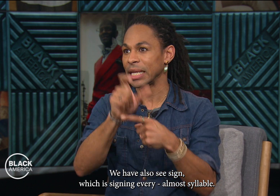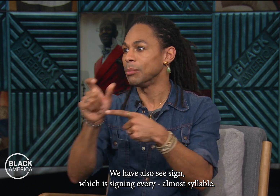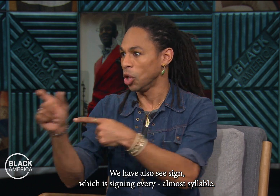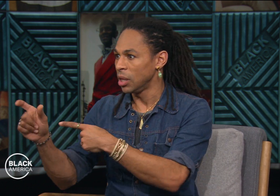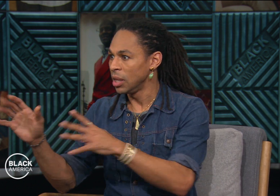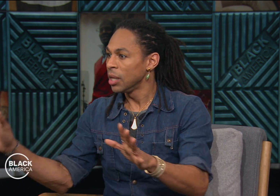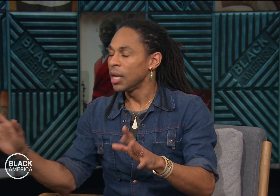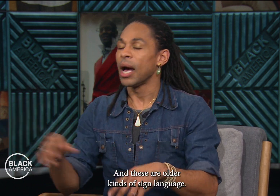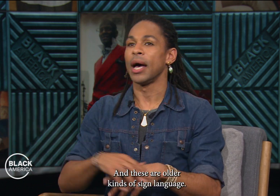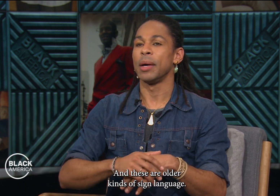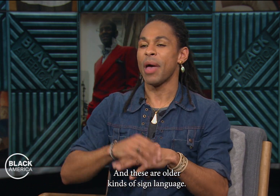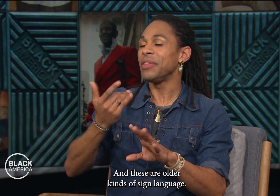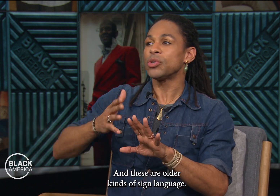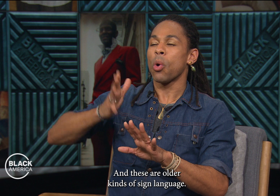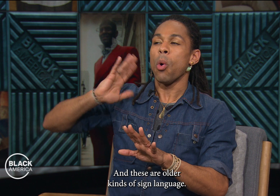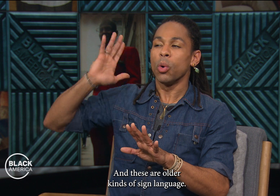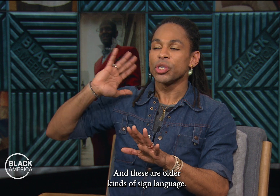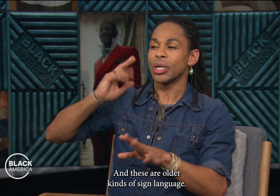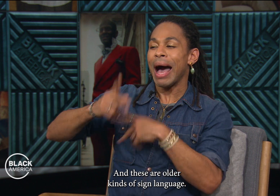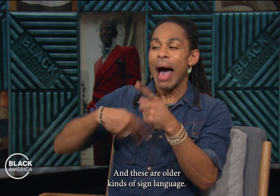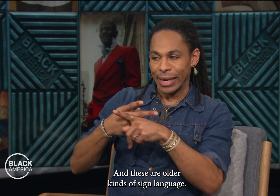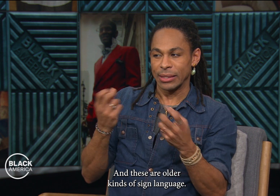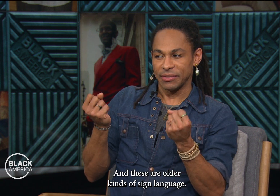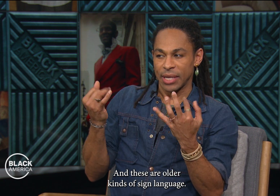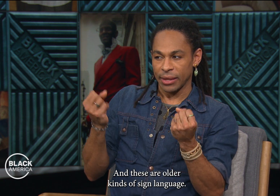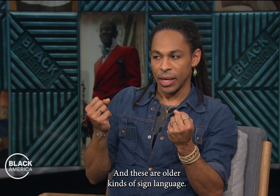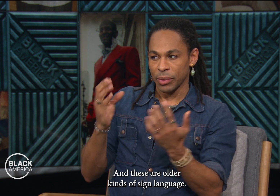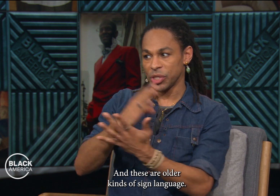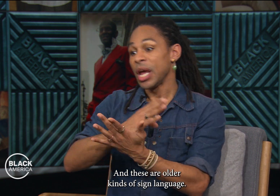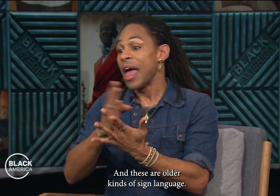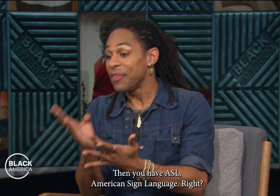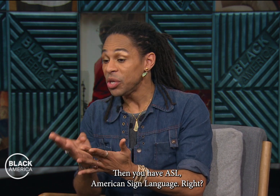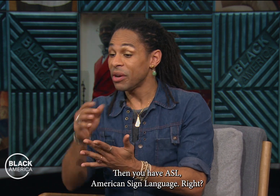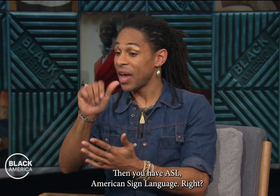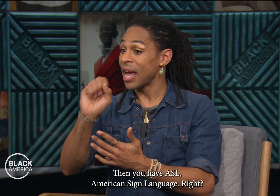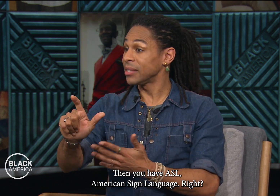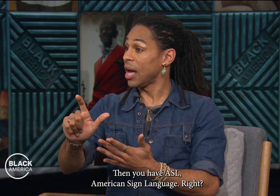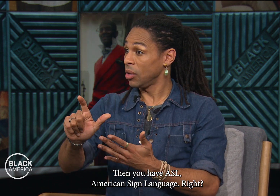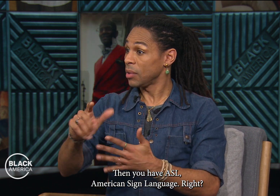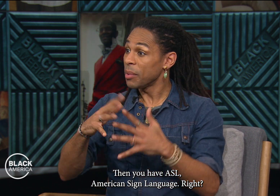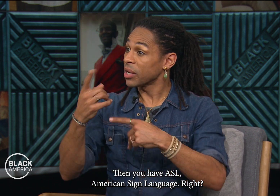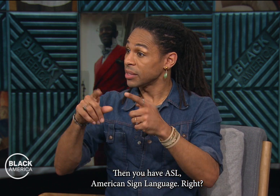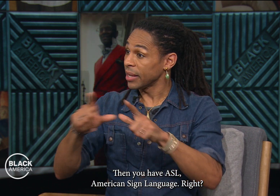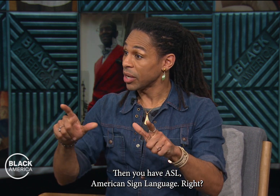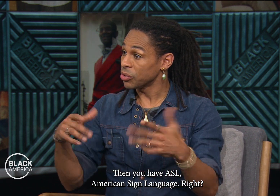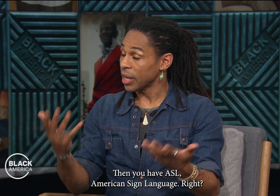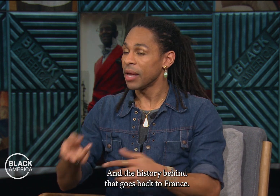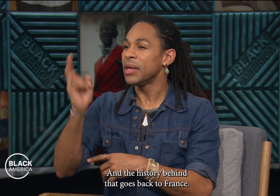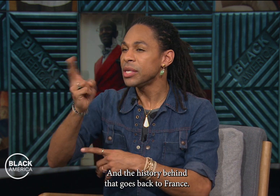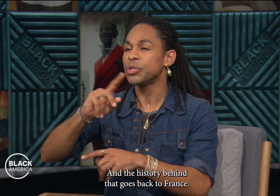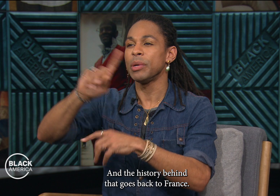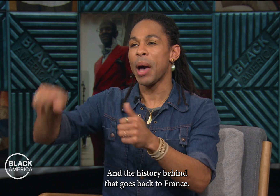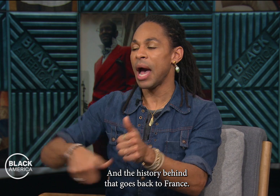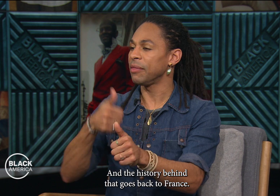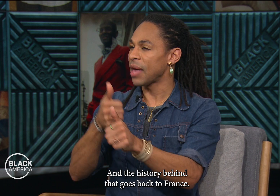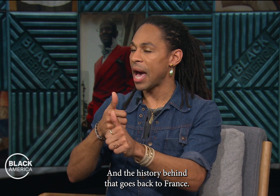almost syllable. And these are older kinds of sign language. Then you have ASL, American Sign Language, right? And the history behind that